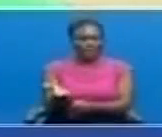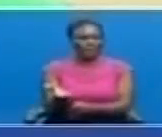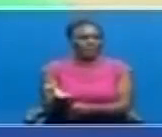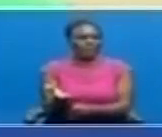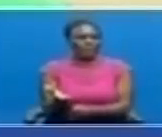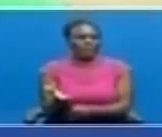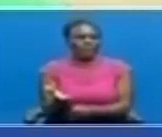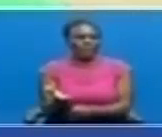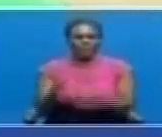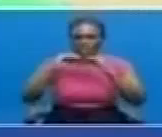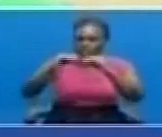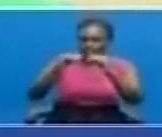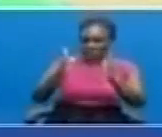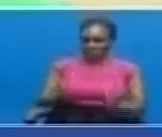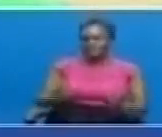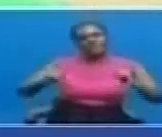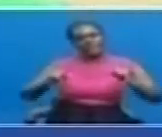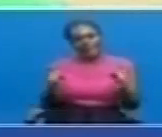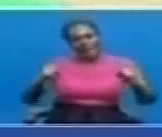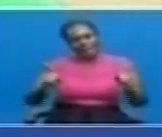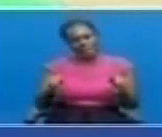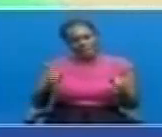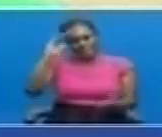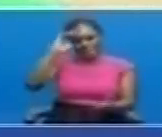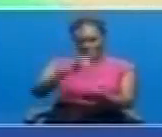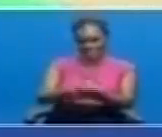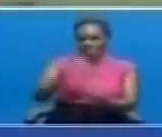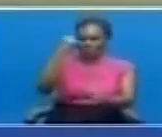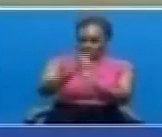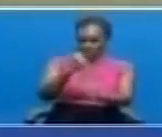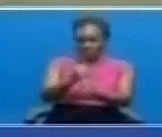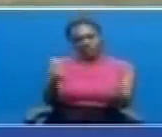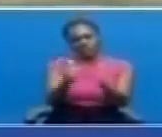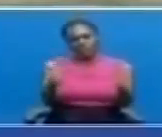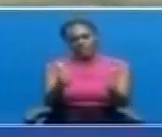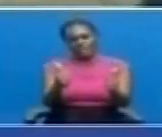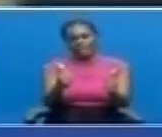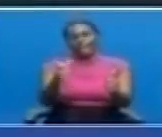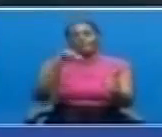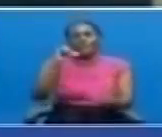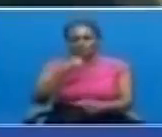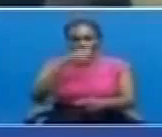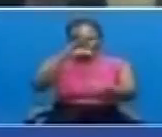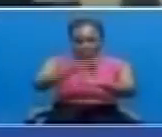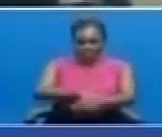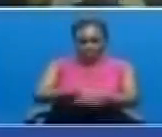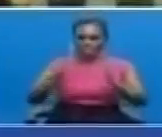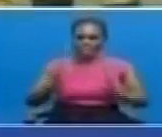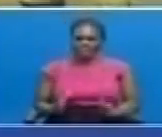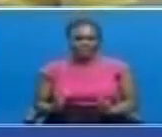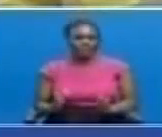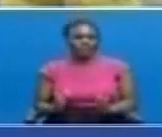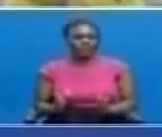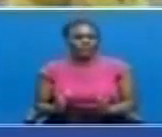and the coach is pleased with the way we're playing, so I believe in a performance a team. With new acquisitions Eric Ioana, Ismail Dunga and